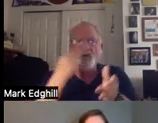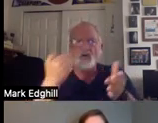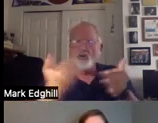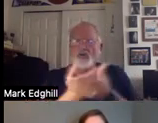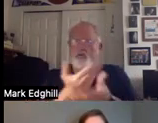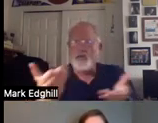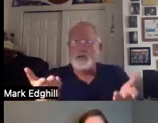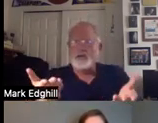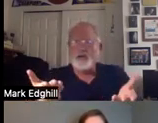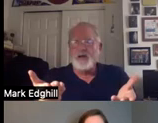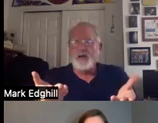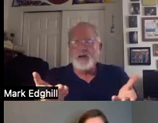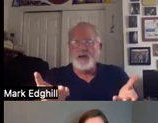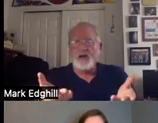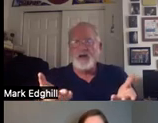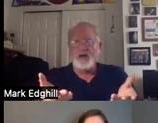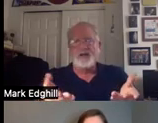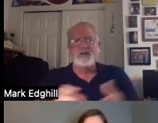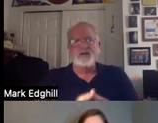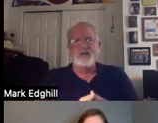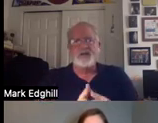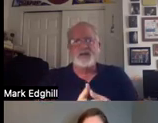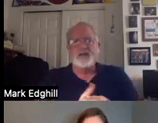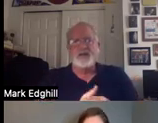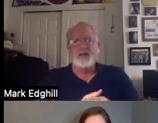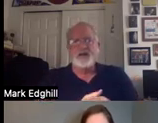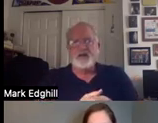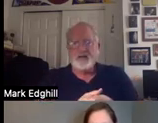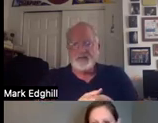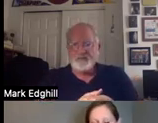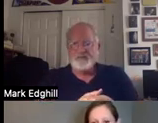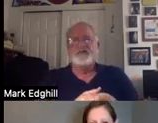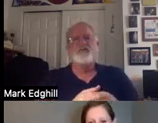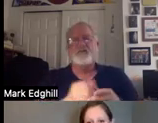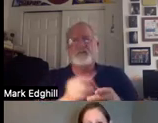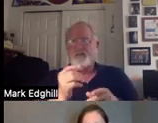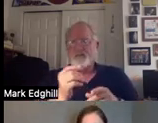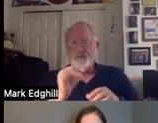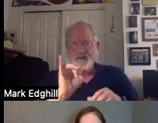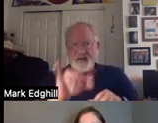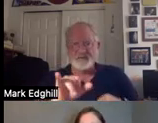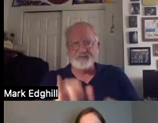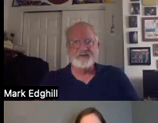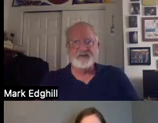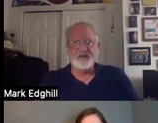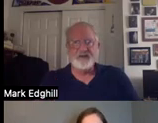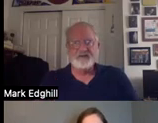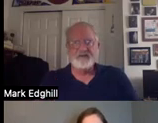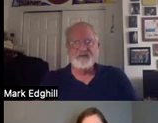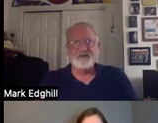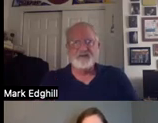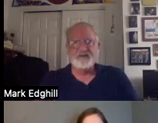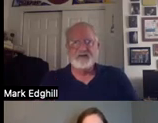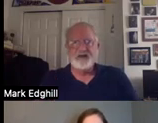It shows recent and new artists, new art out there. Yes.